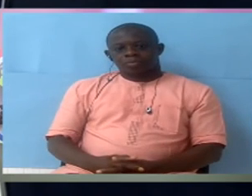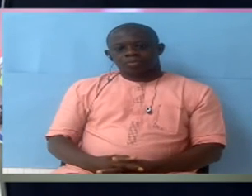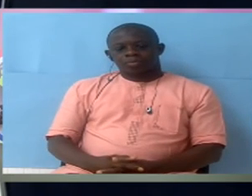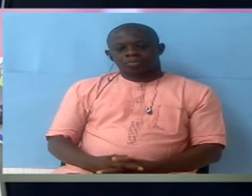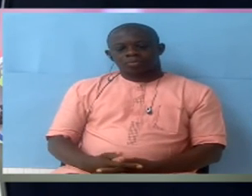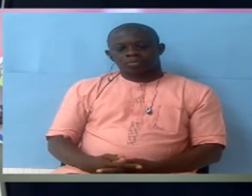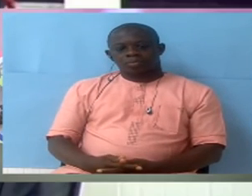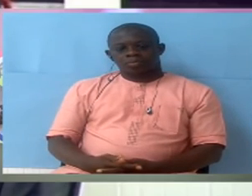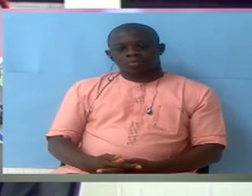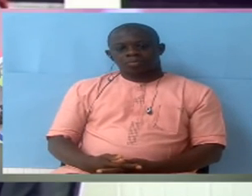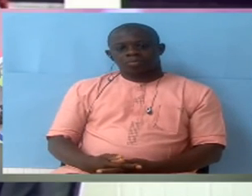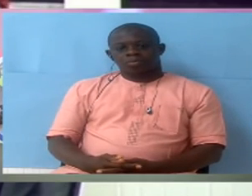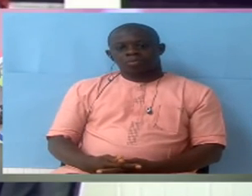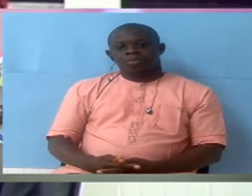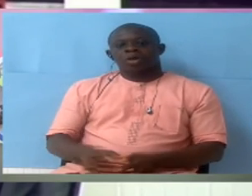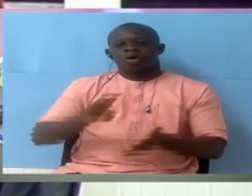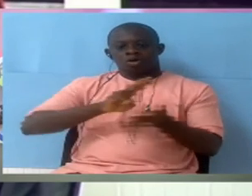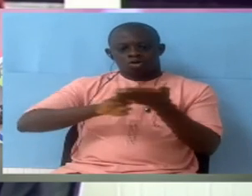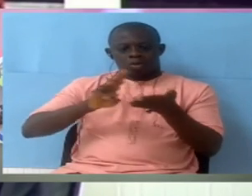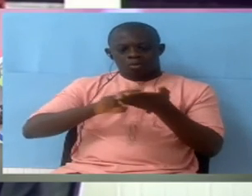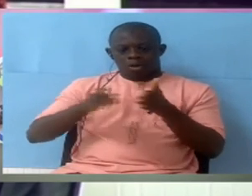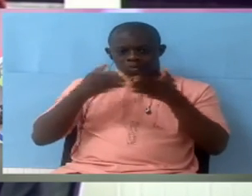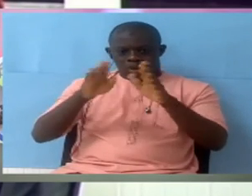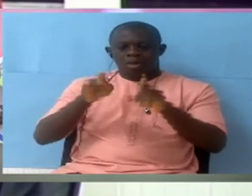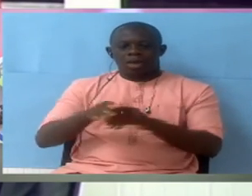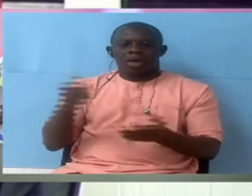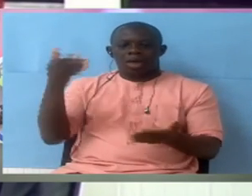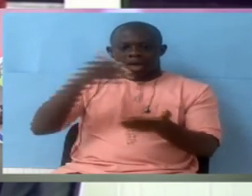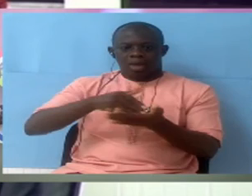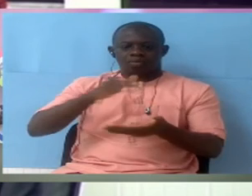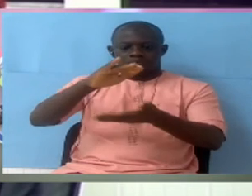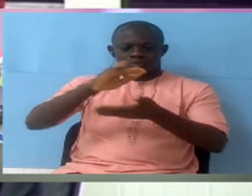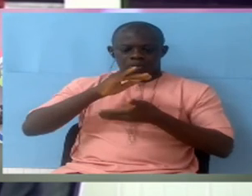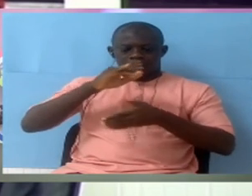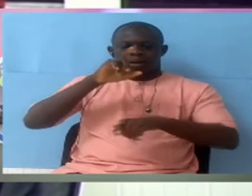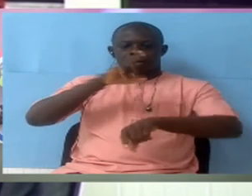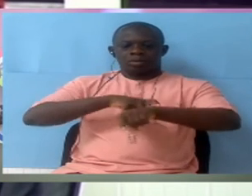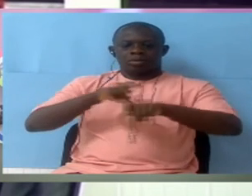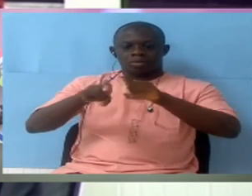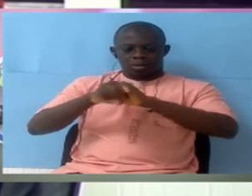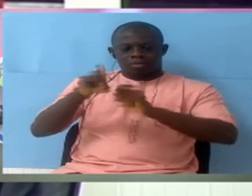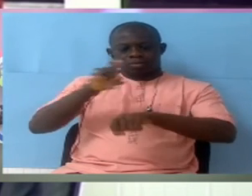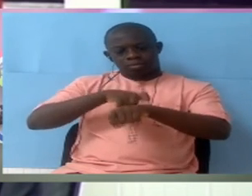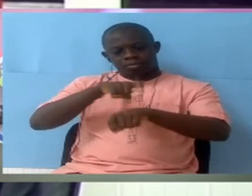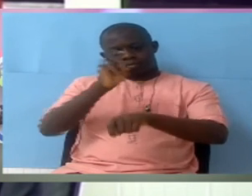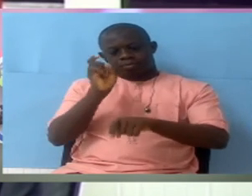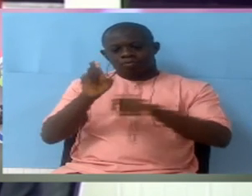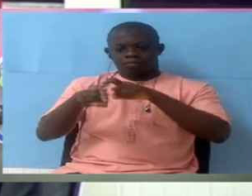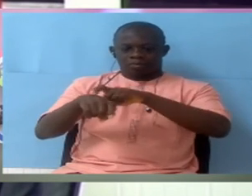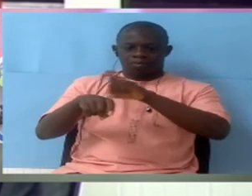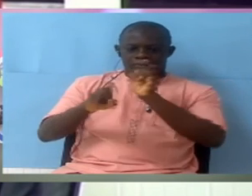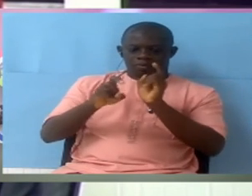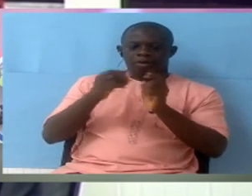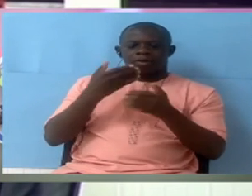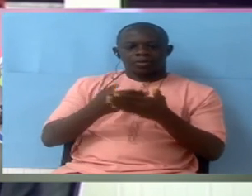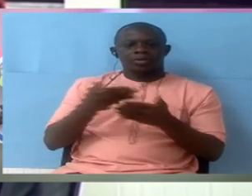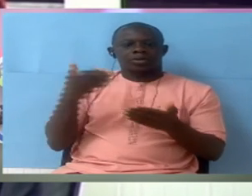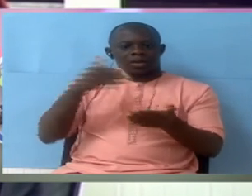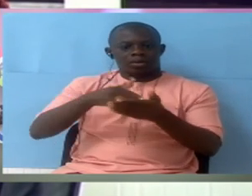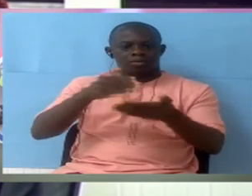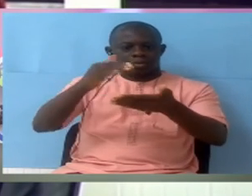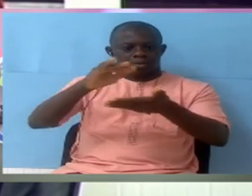I'm taken to the reception. They remove the handcuff. Comme niñ ko dé défé rek dañ gëné handcuff bi yobbu ma ci reception